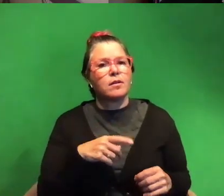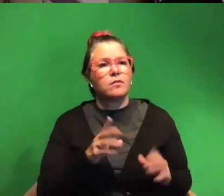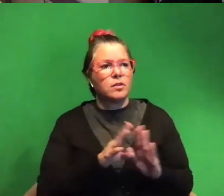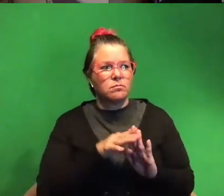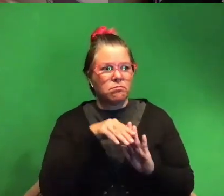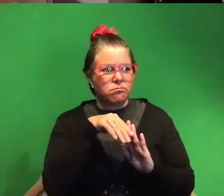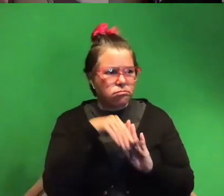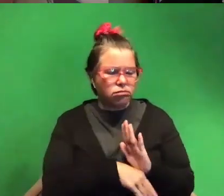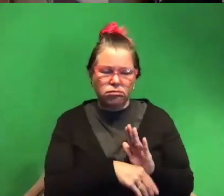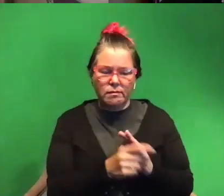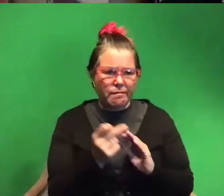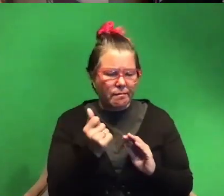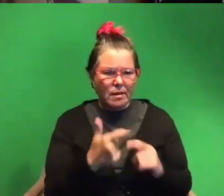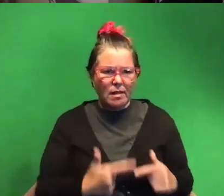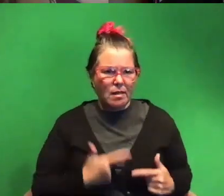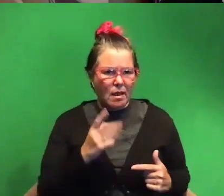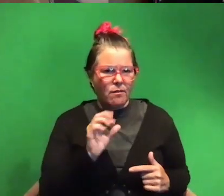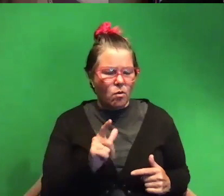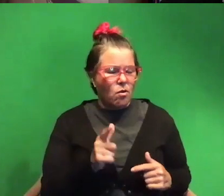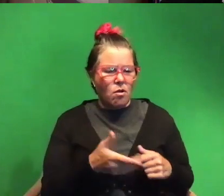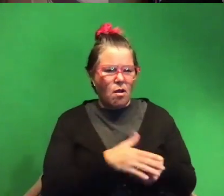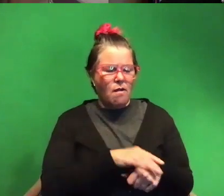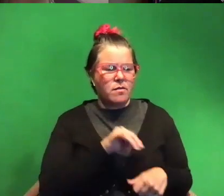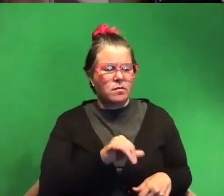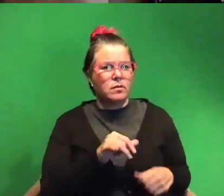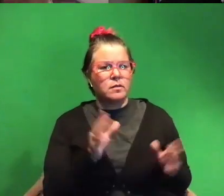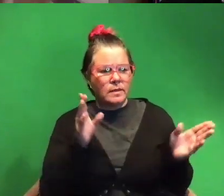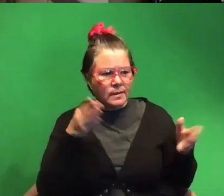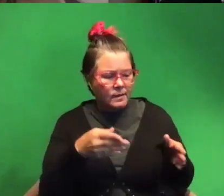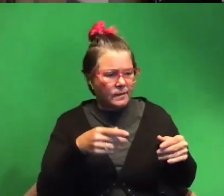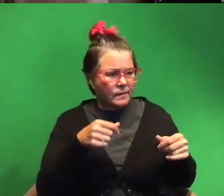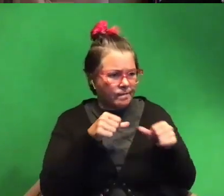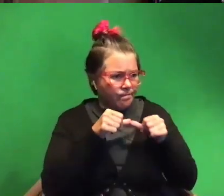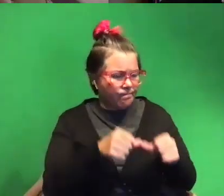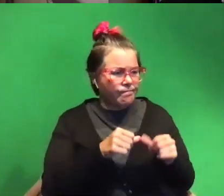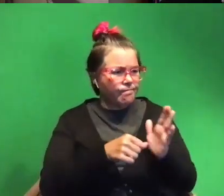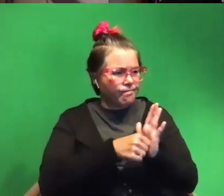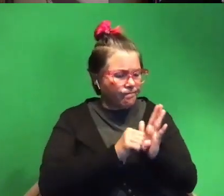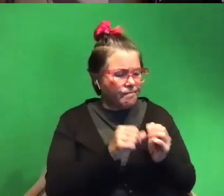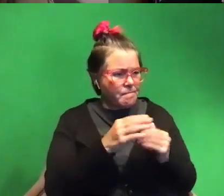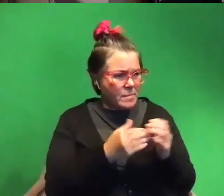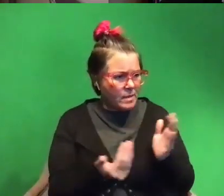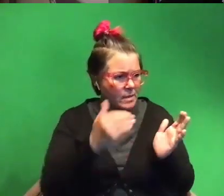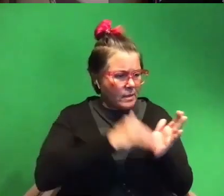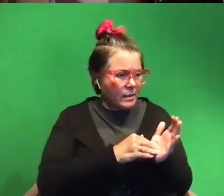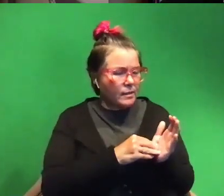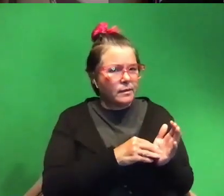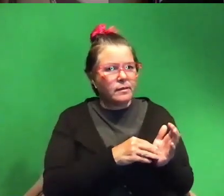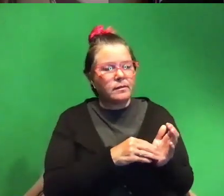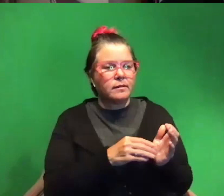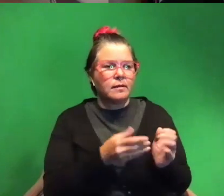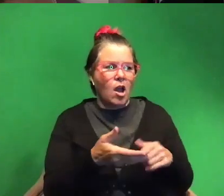decline in live coral cover. And so we're going to put a lot of emphasis back into building back some of that live coral